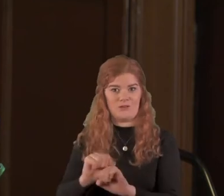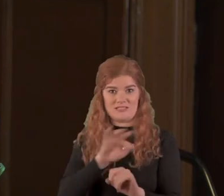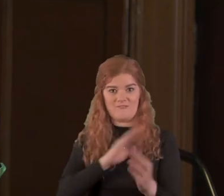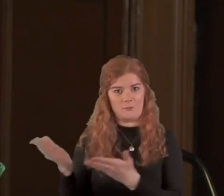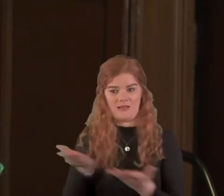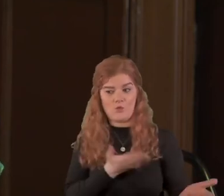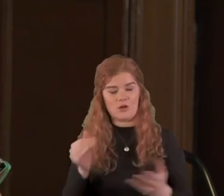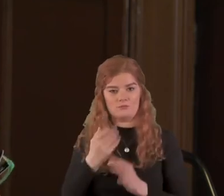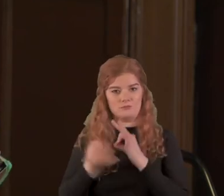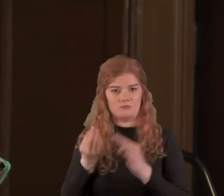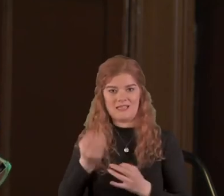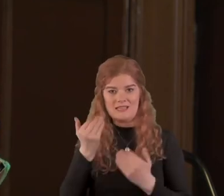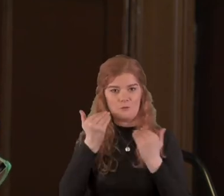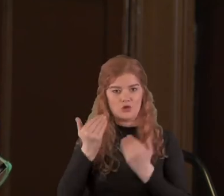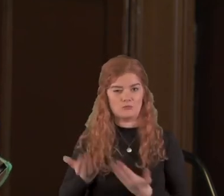So,